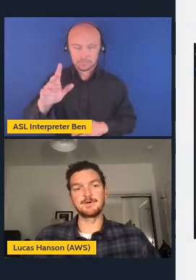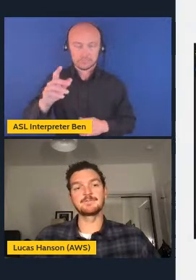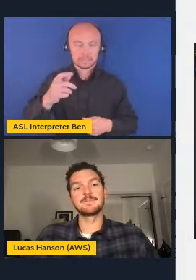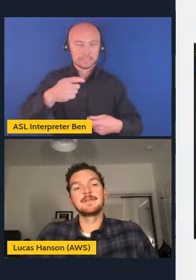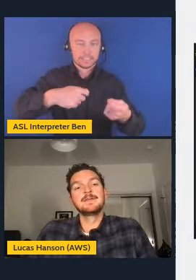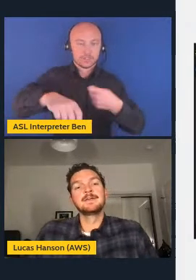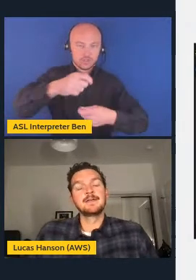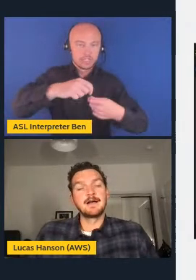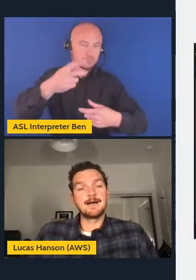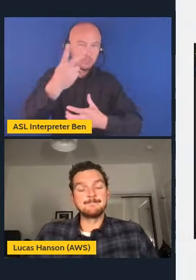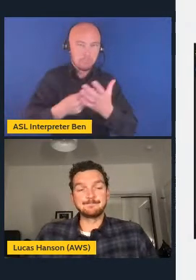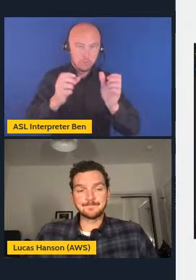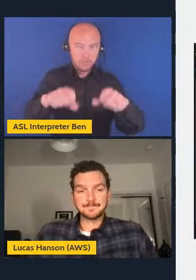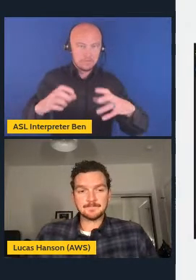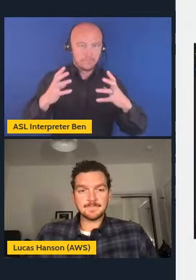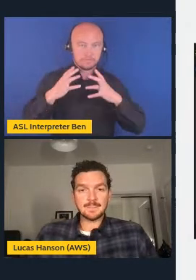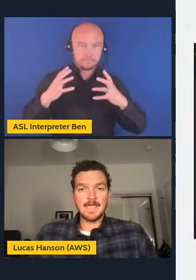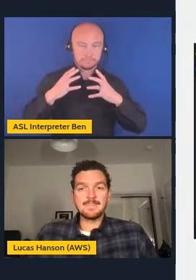use both.